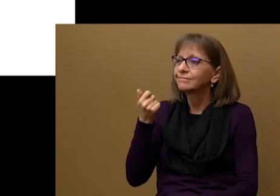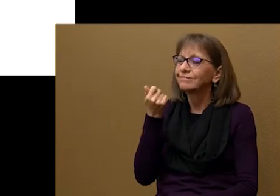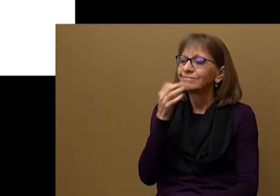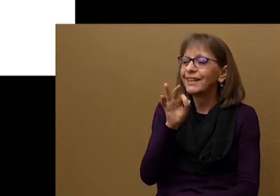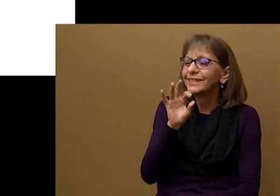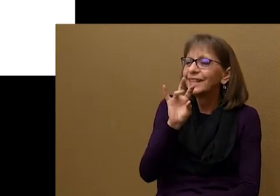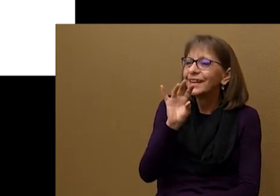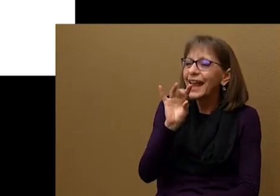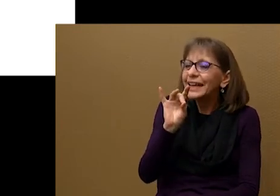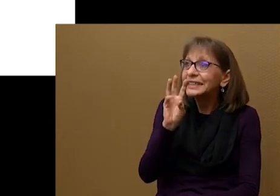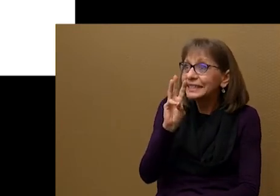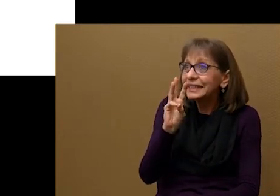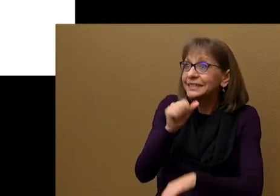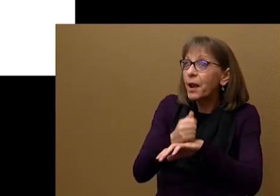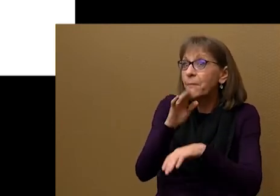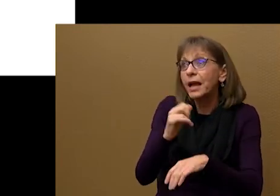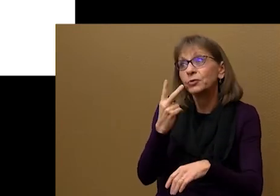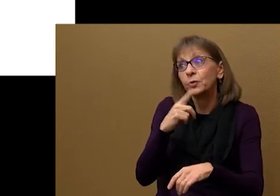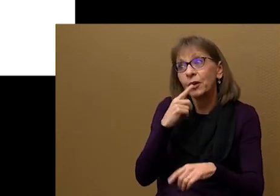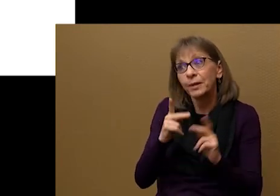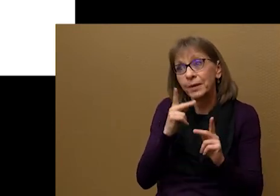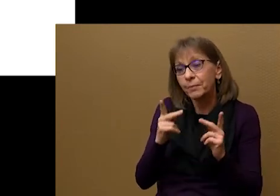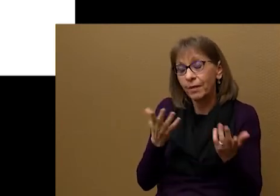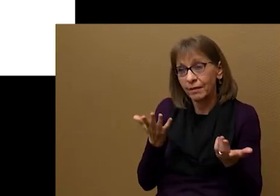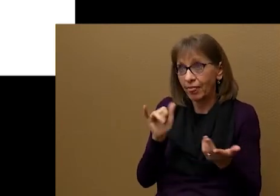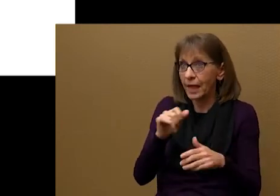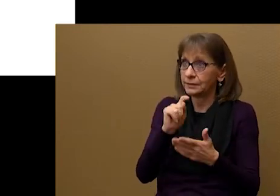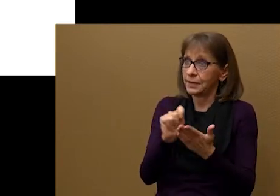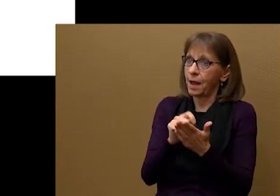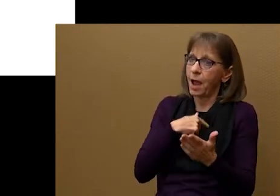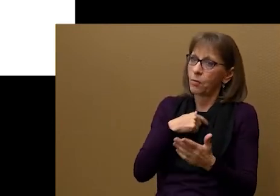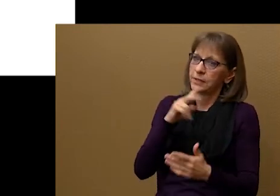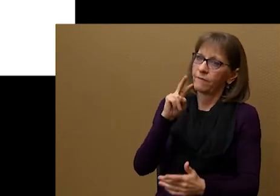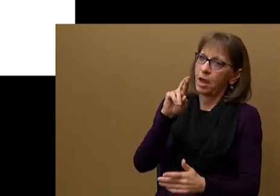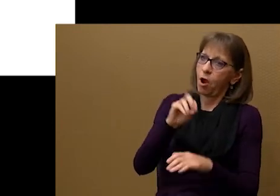two hearing people, and